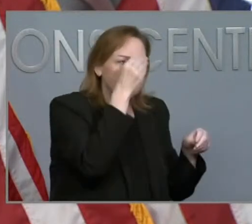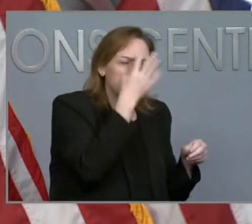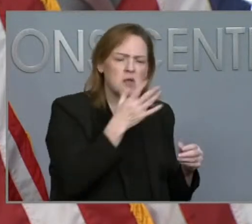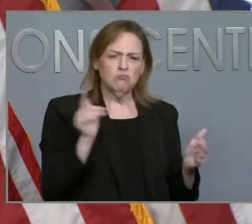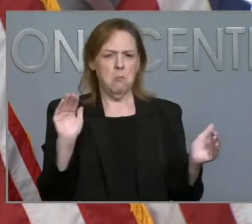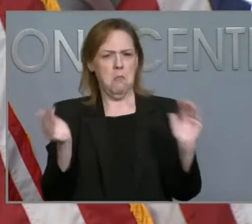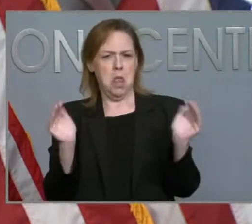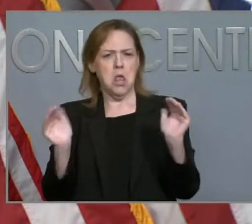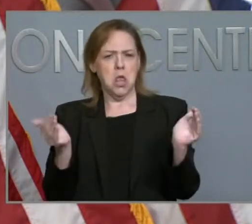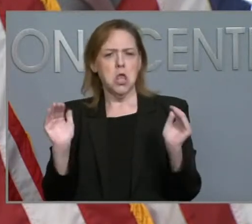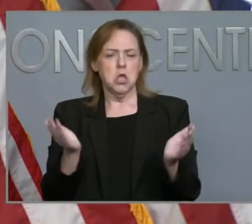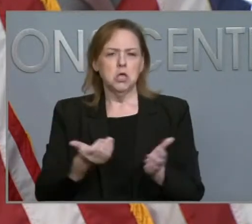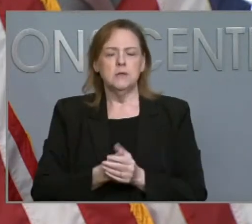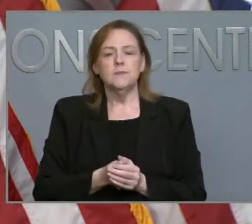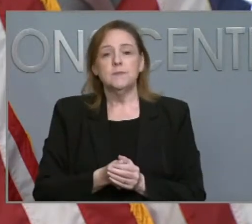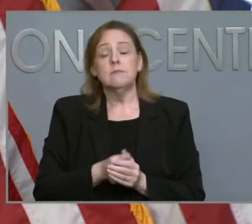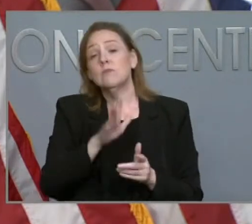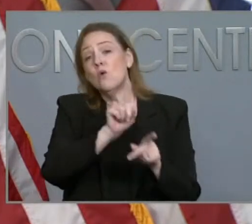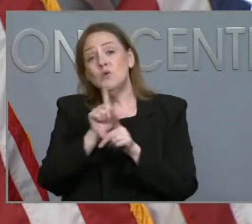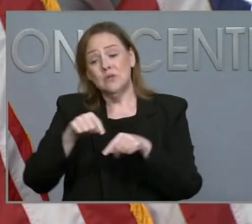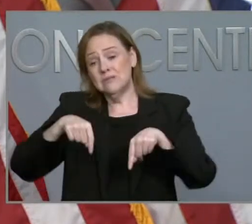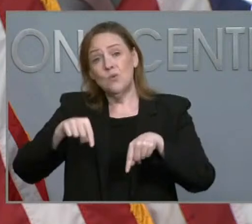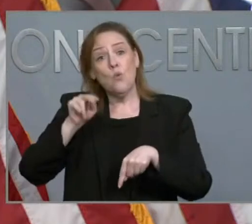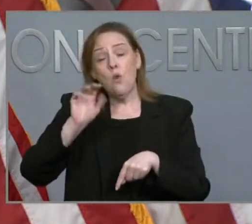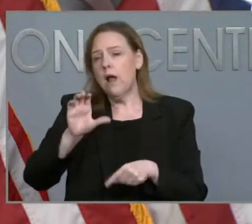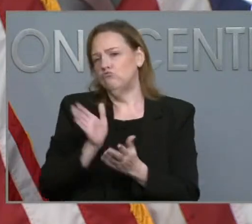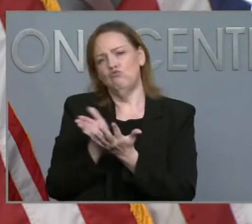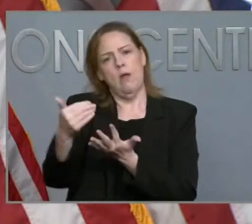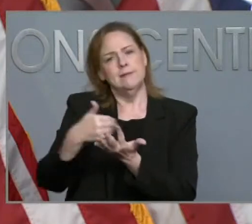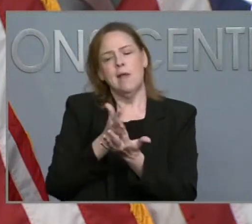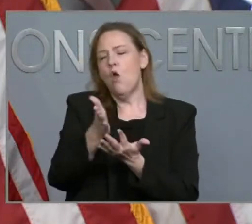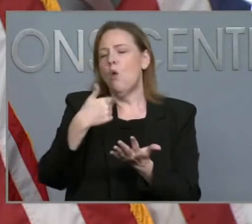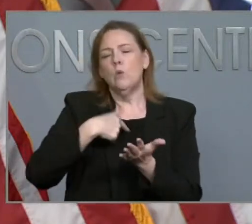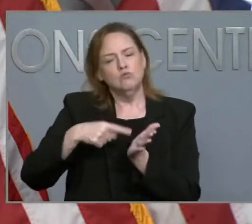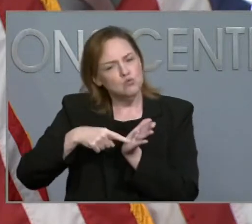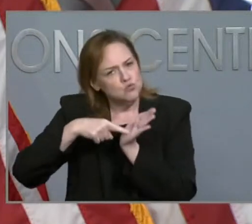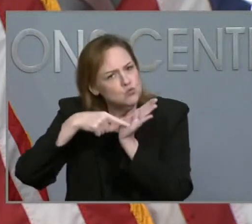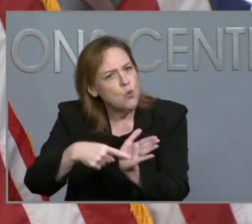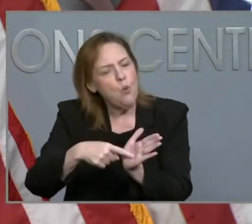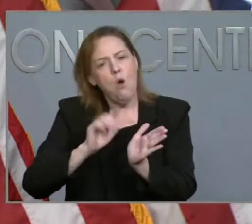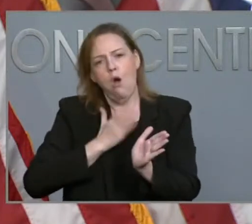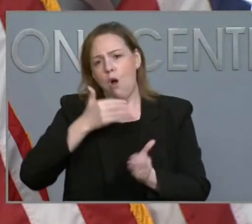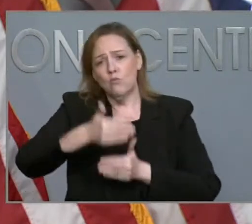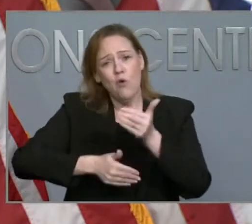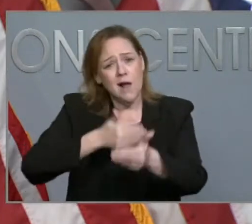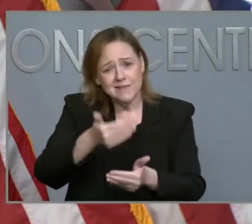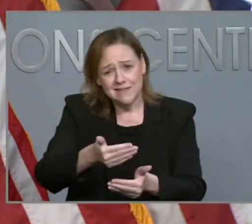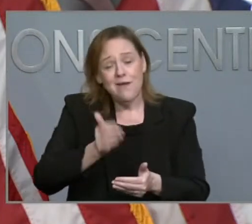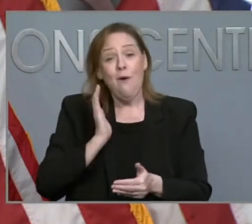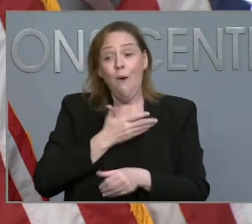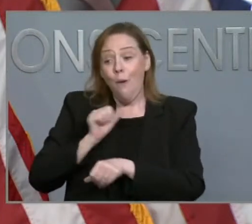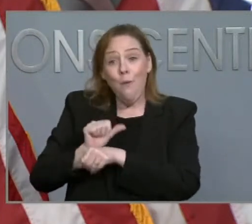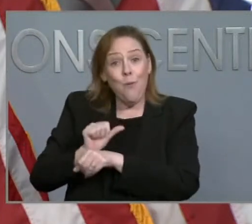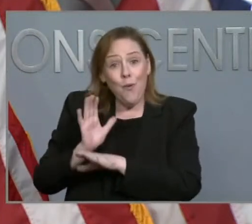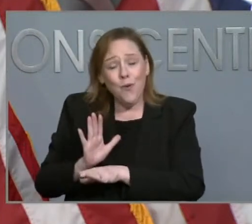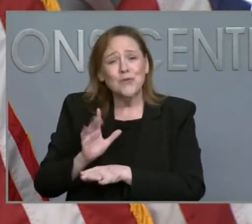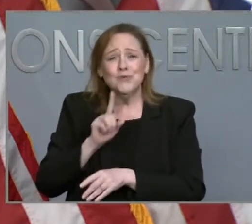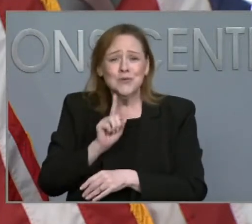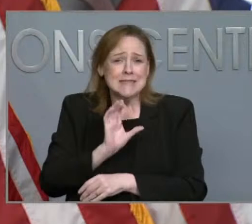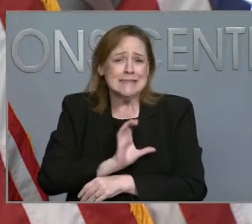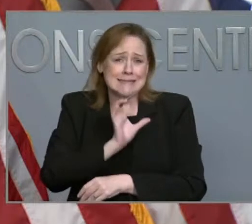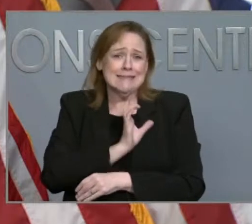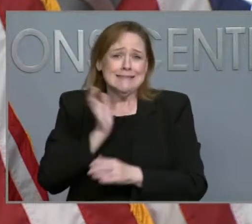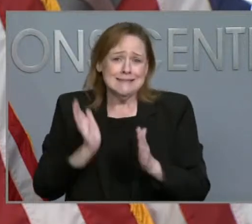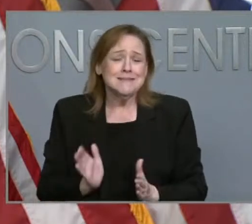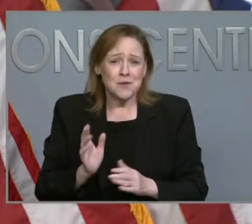very transparent processes in North Carolina where citizens are our workers. 25,000